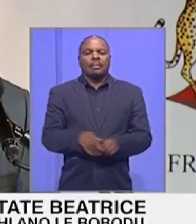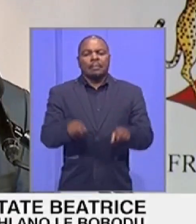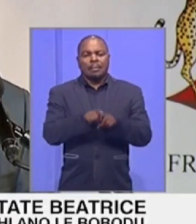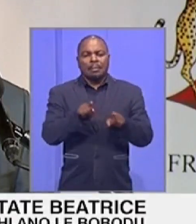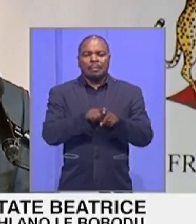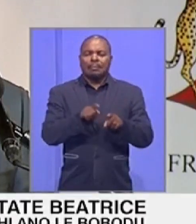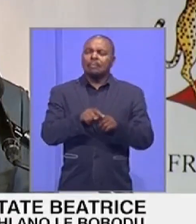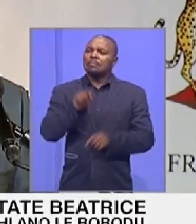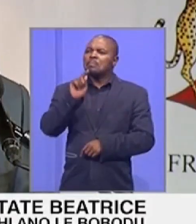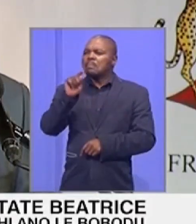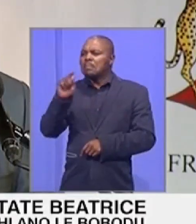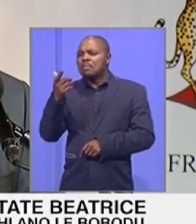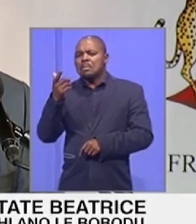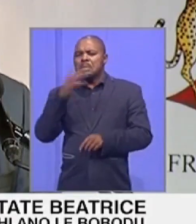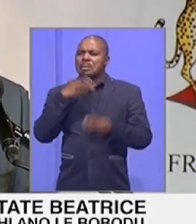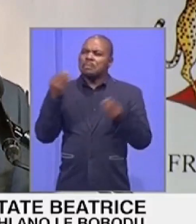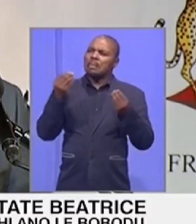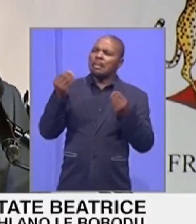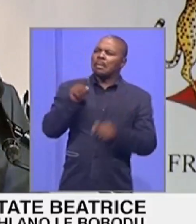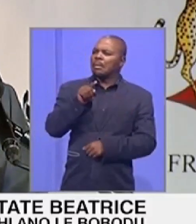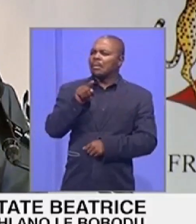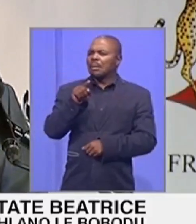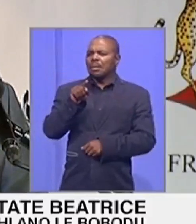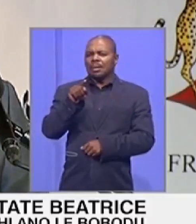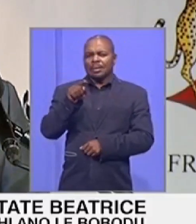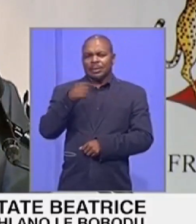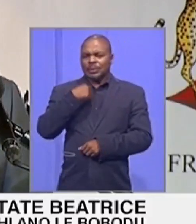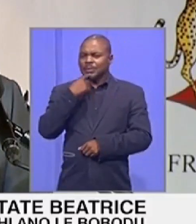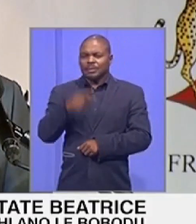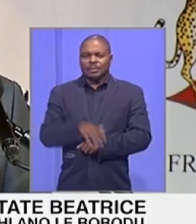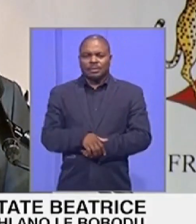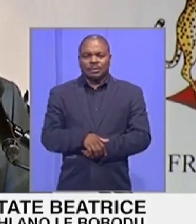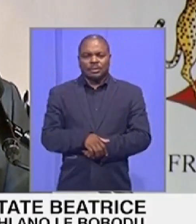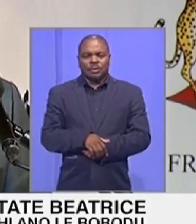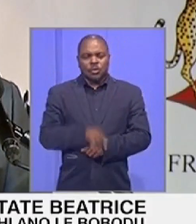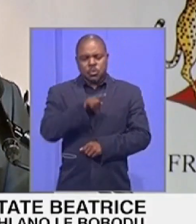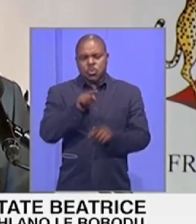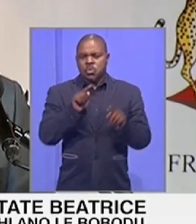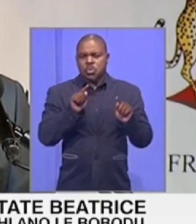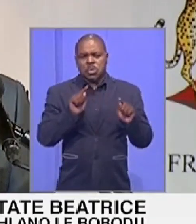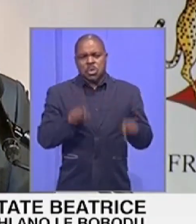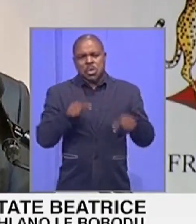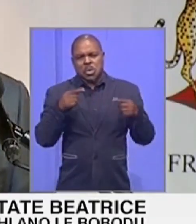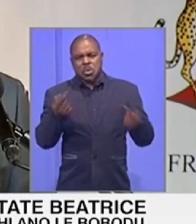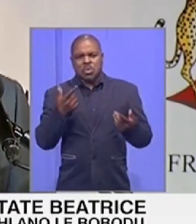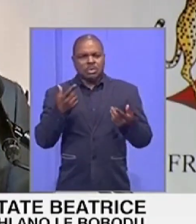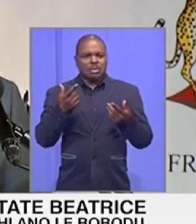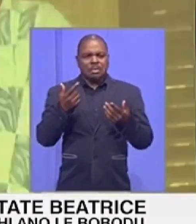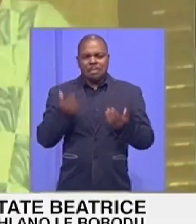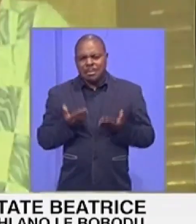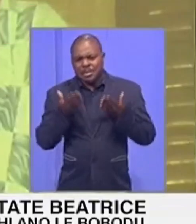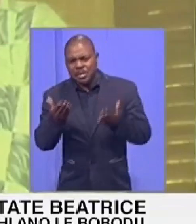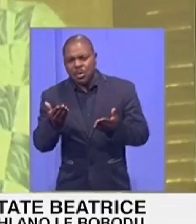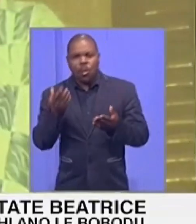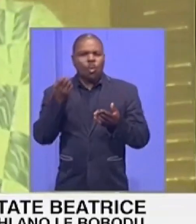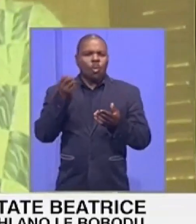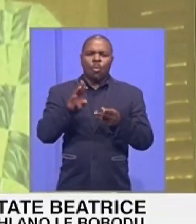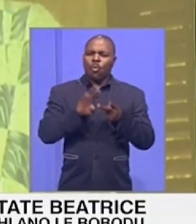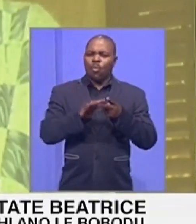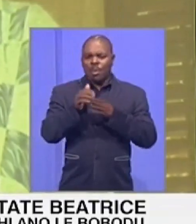theme that you'd never present anything or lead any program in